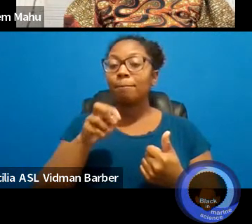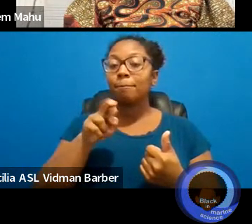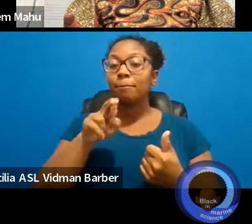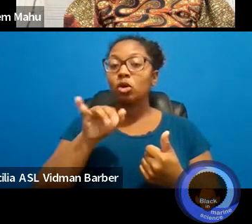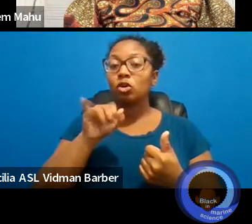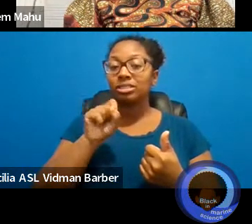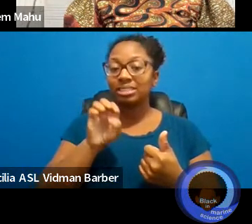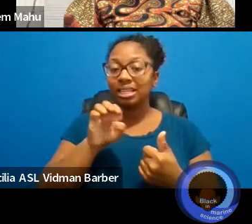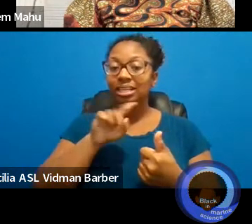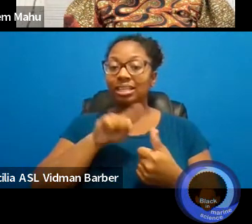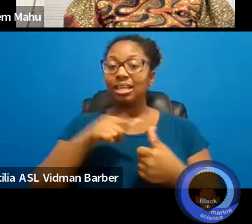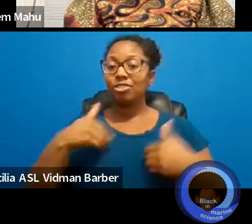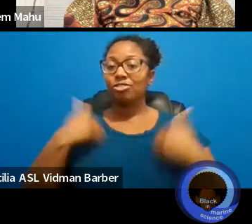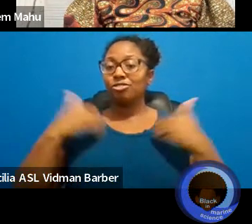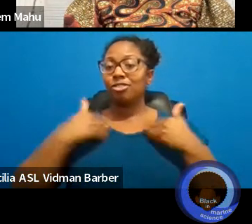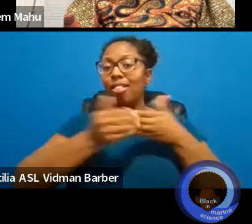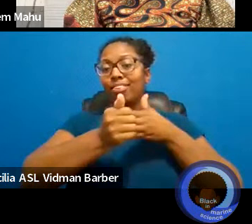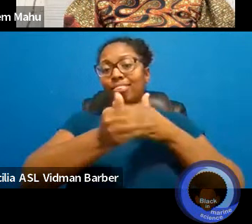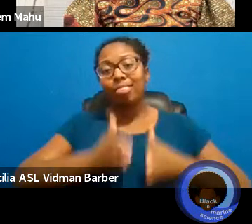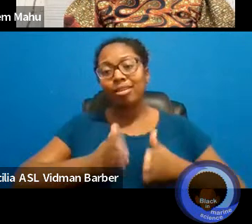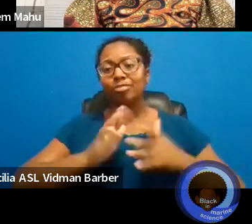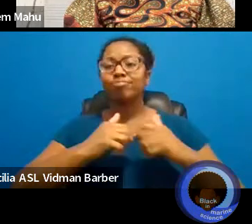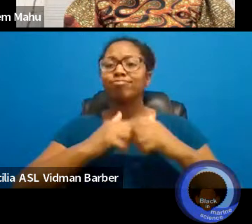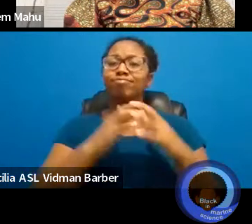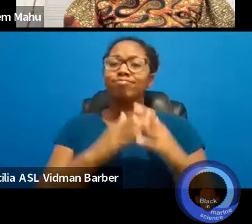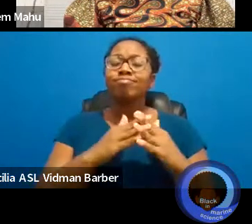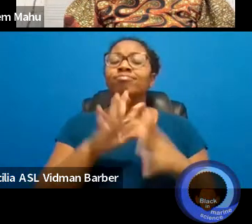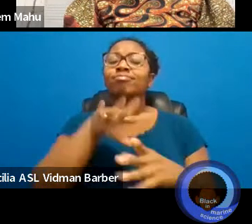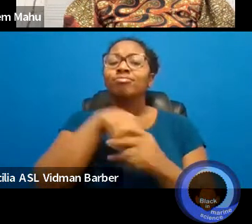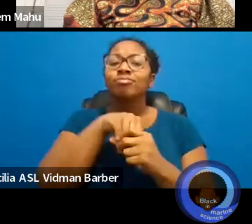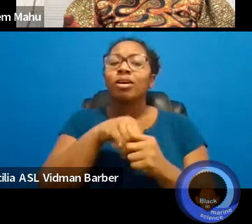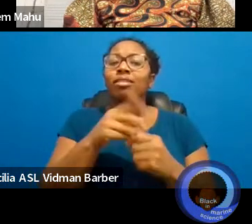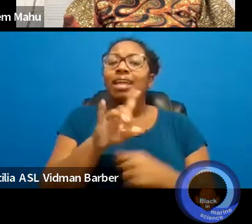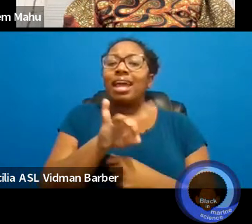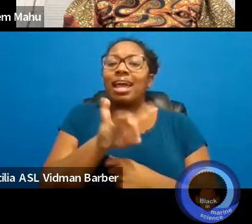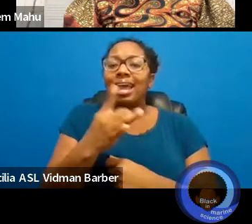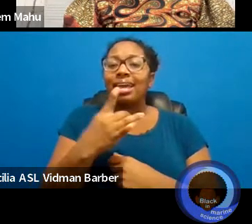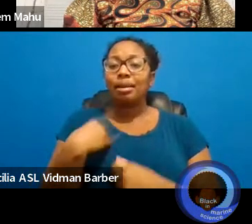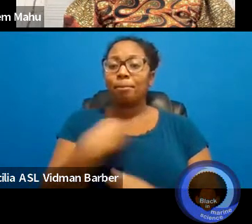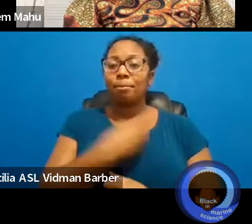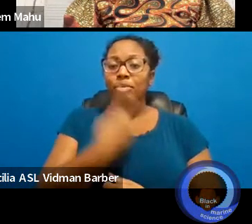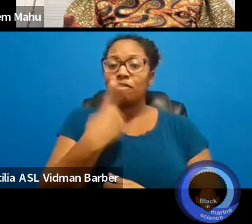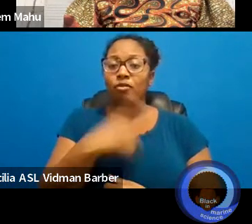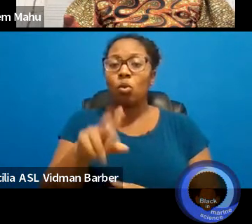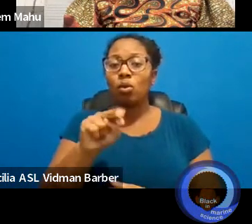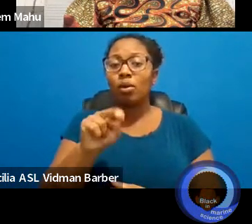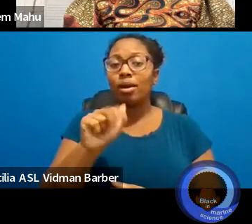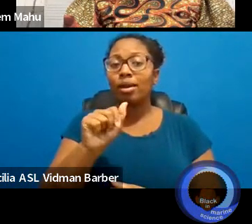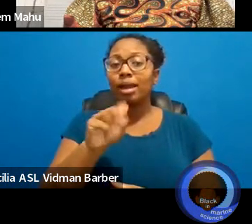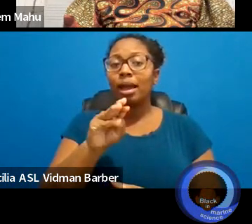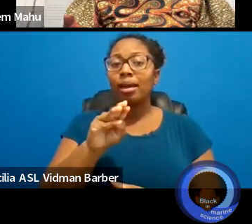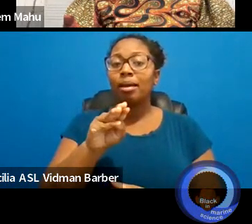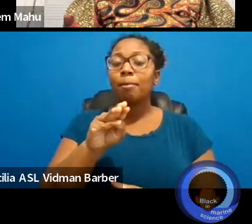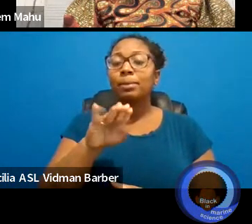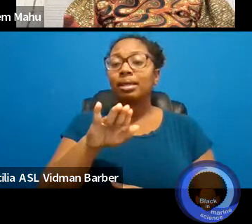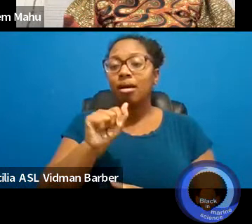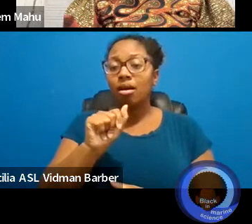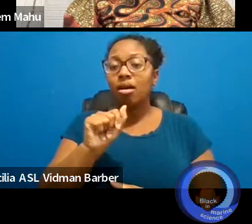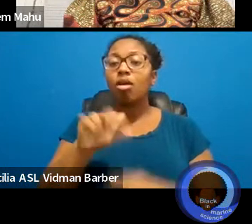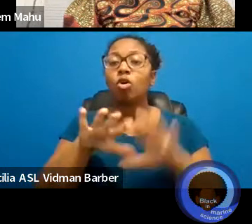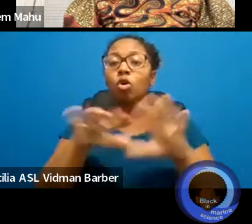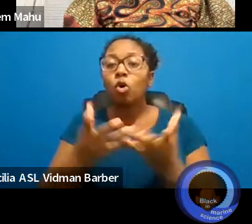Forbi is a young leader forming one of the 8 members of the inaugural cohort of the Gambia Global Plastic Action